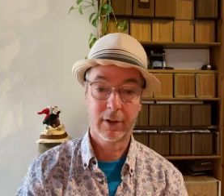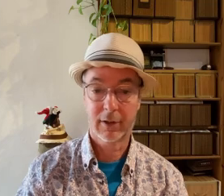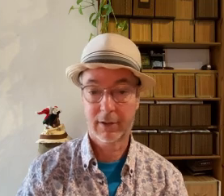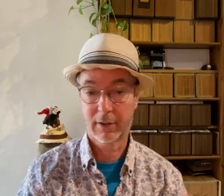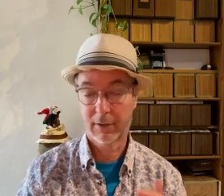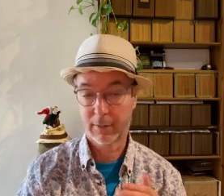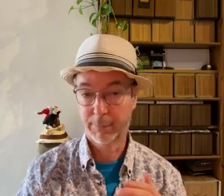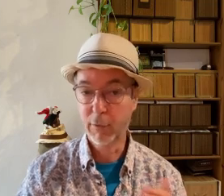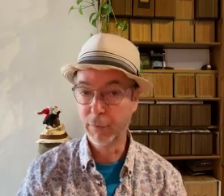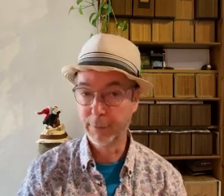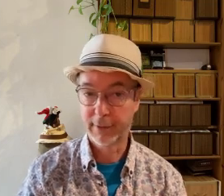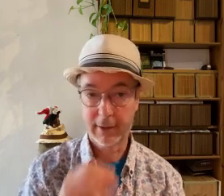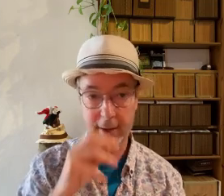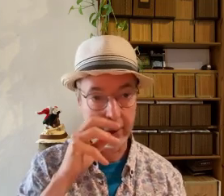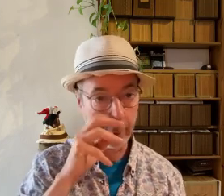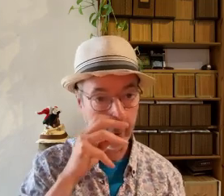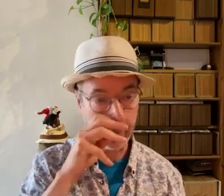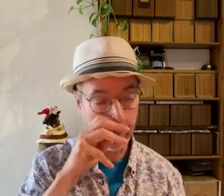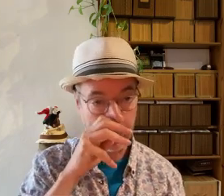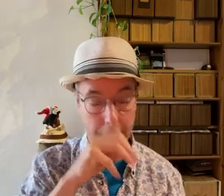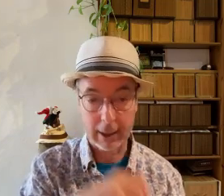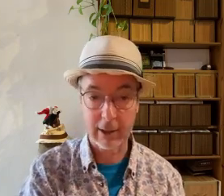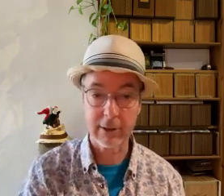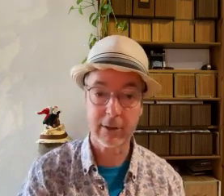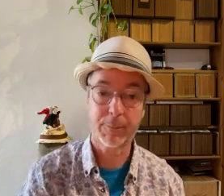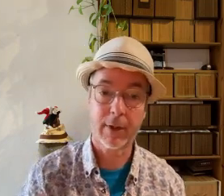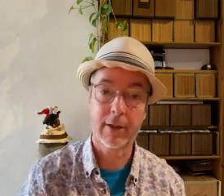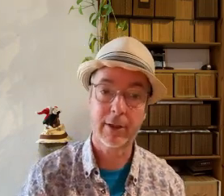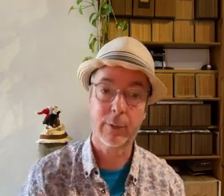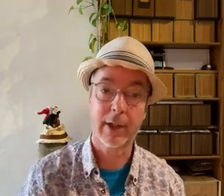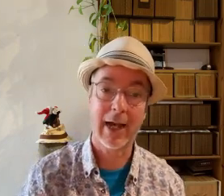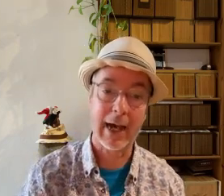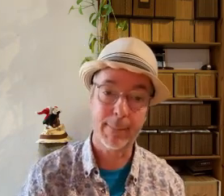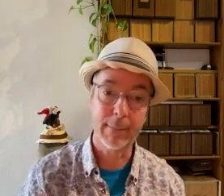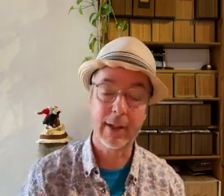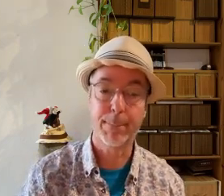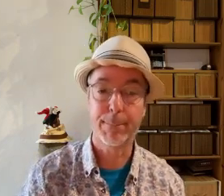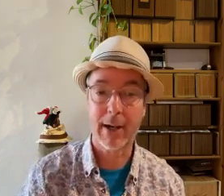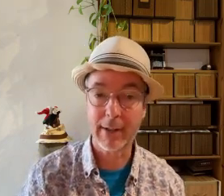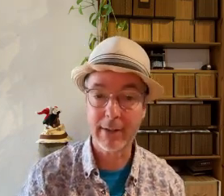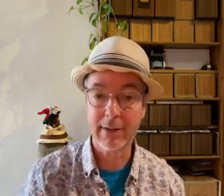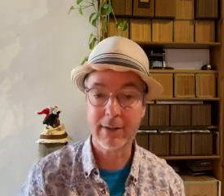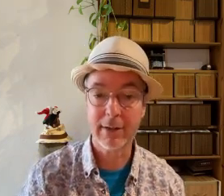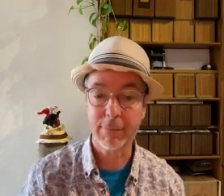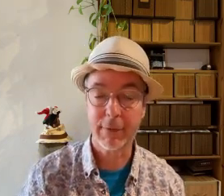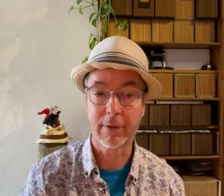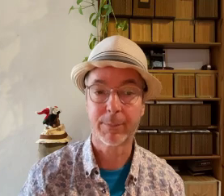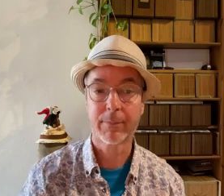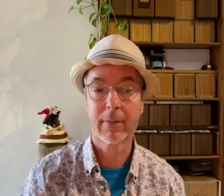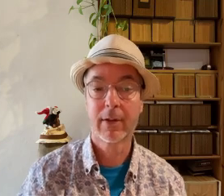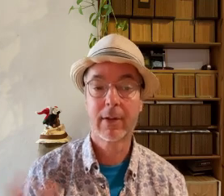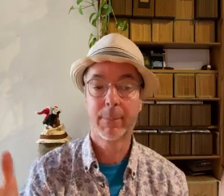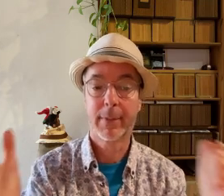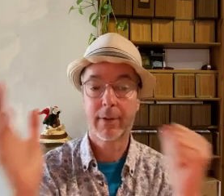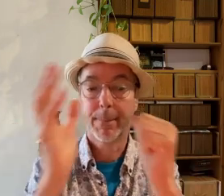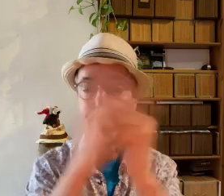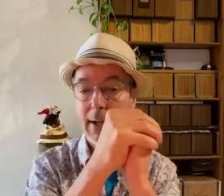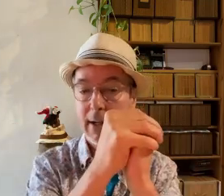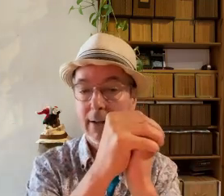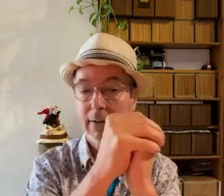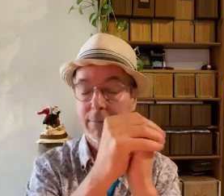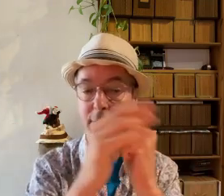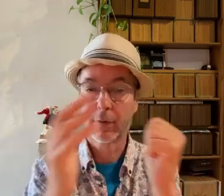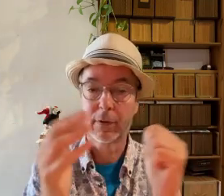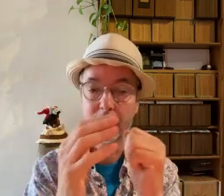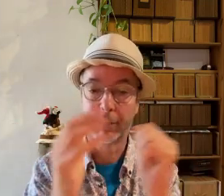the movement that it has, and that's why am and ma is different. But the